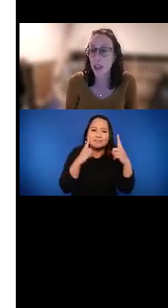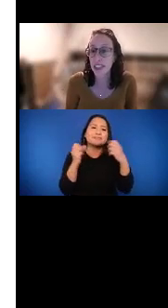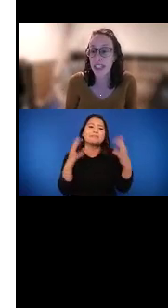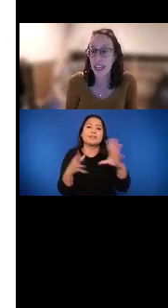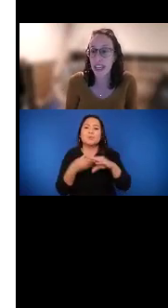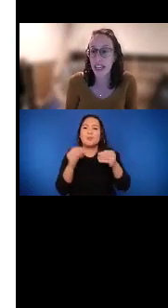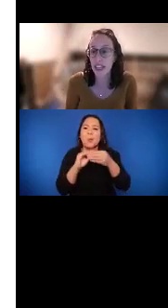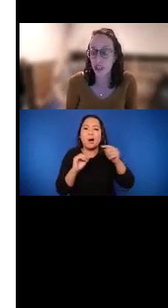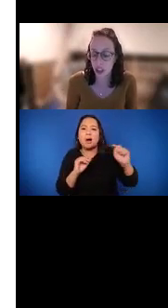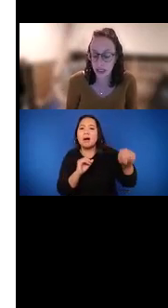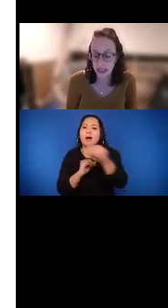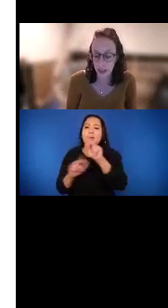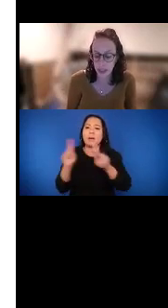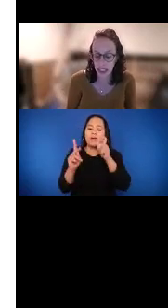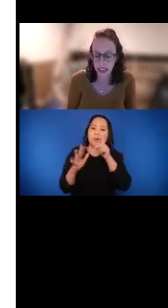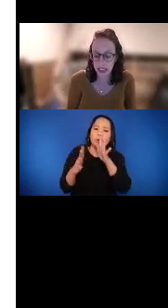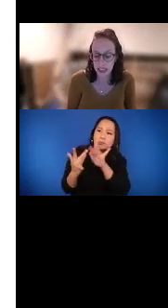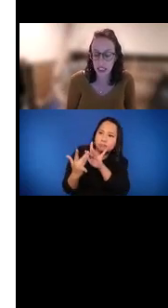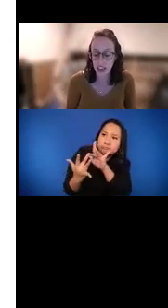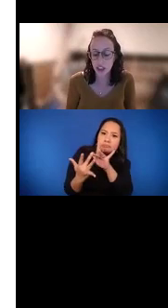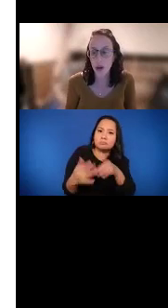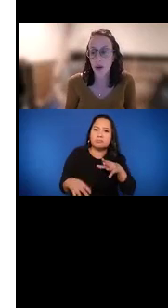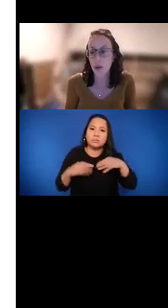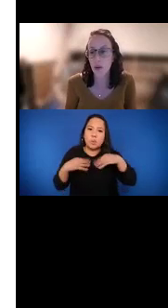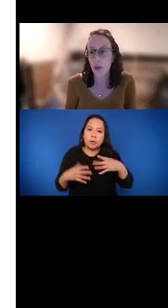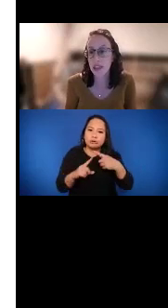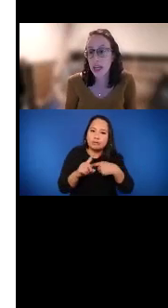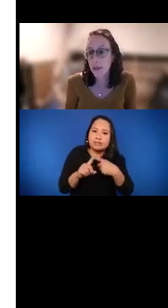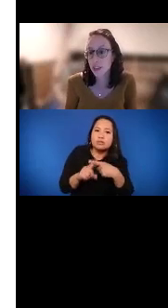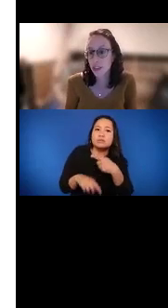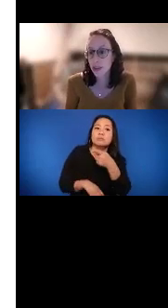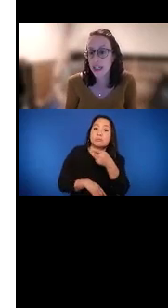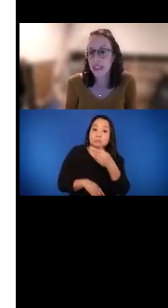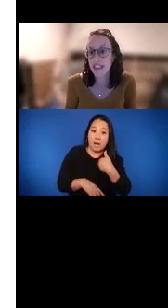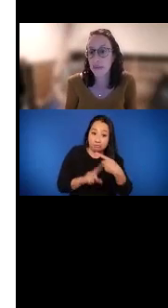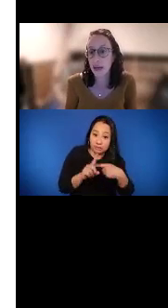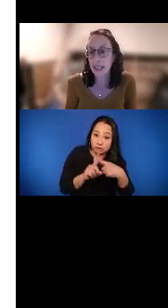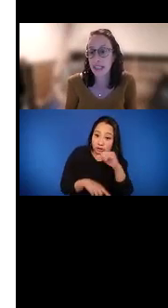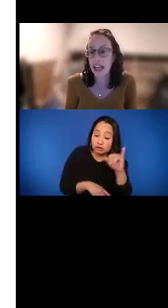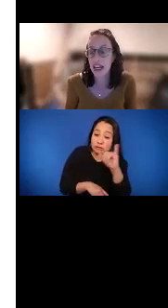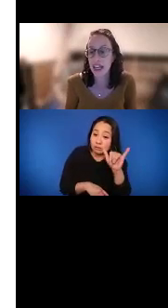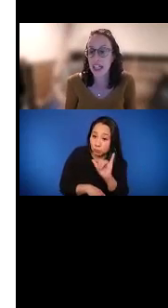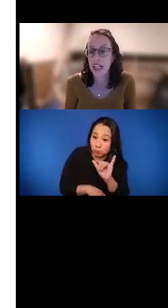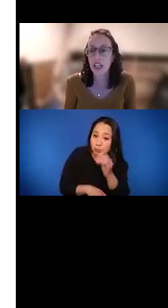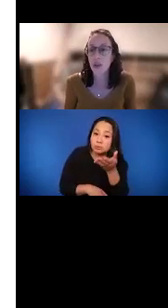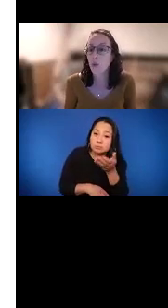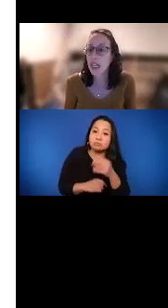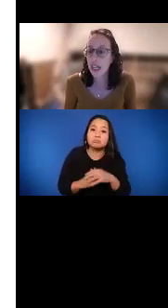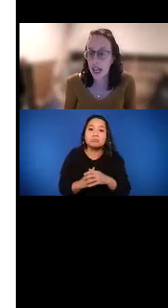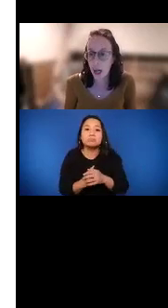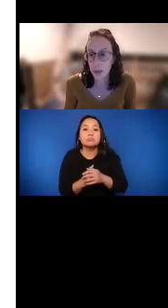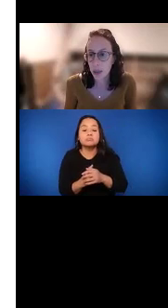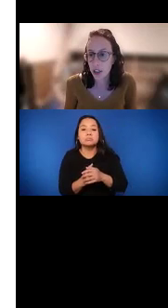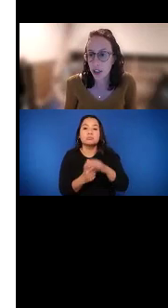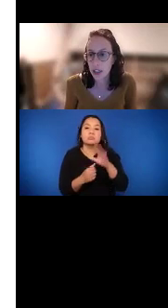and impersonating insurance companies. So what they might do is they may say, we